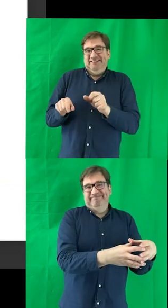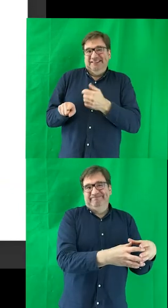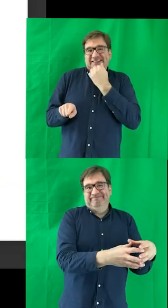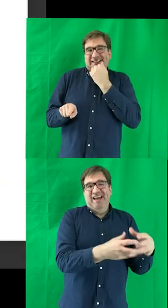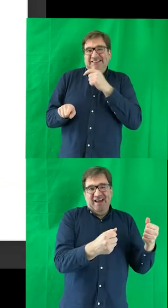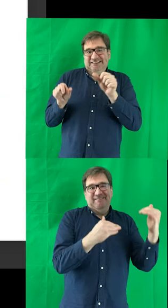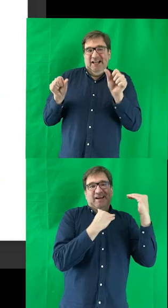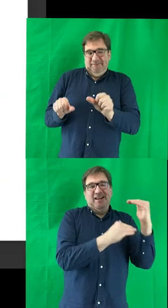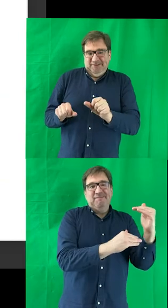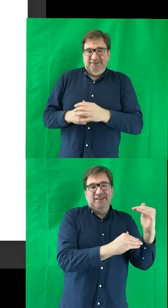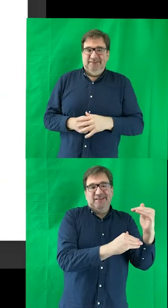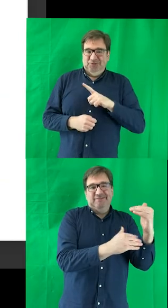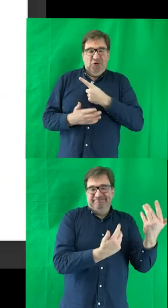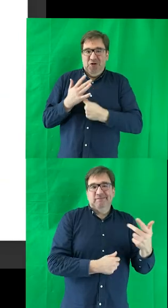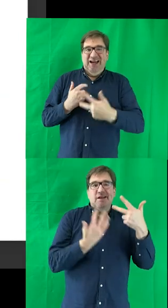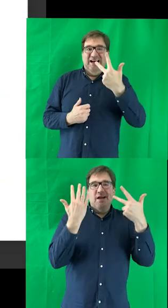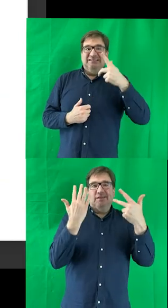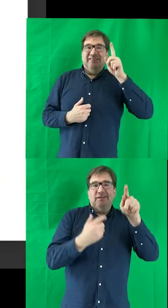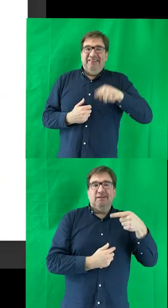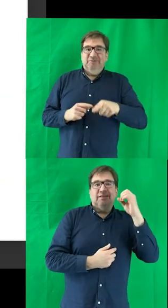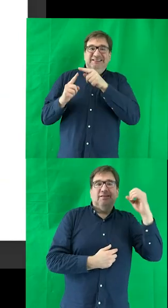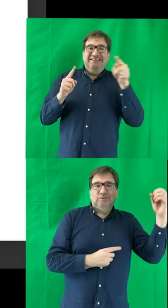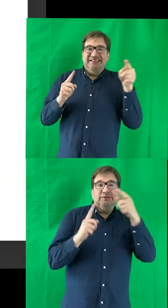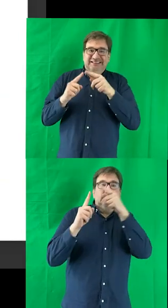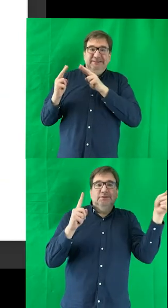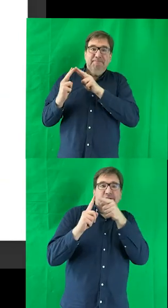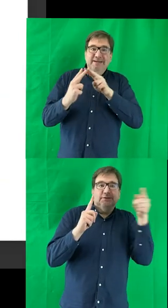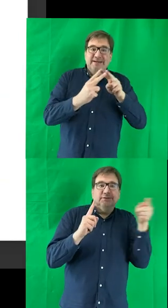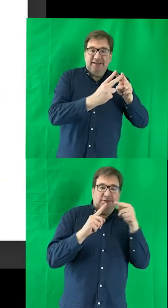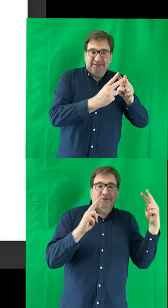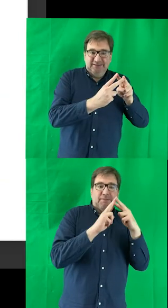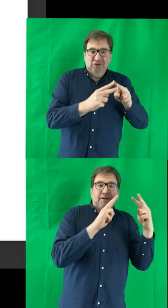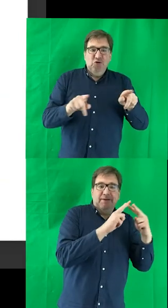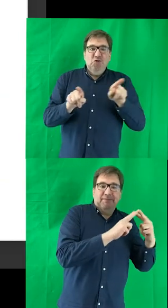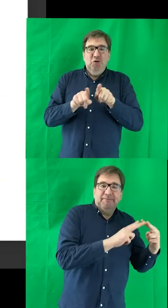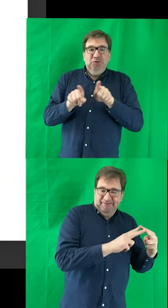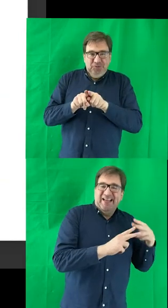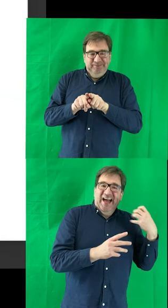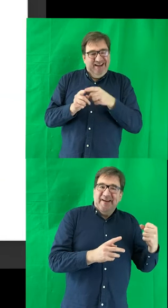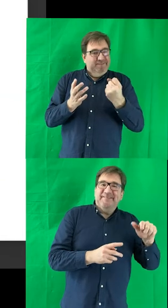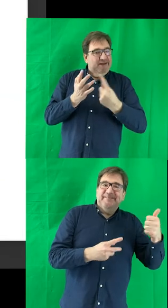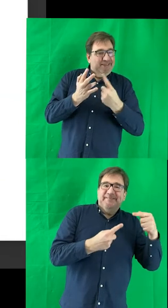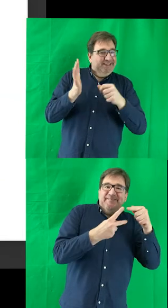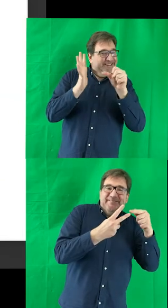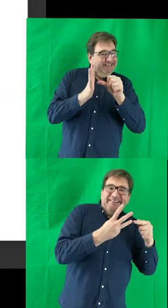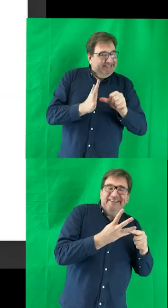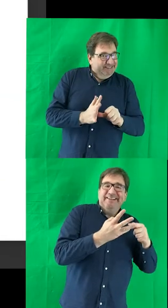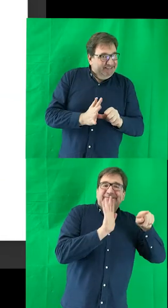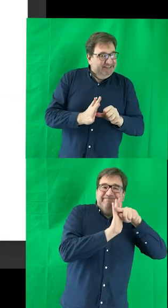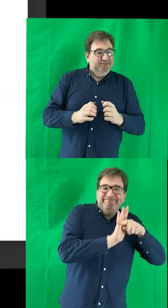dataset is limited in size because it only holds around 8,000 sentence pairs, and it also has a number of